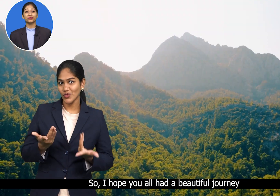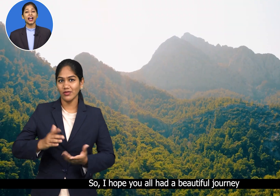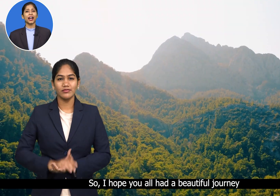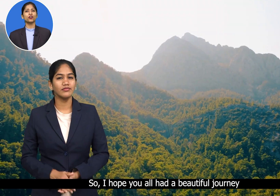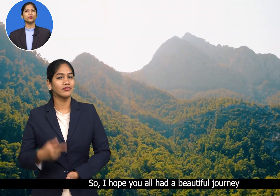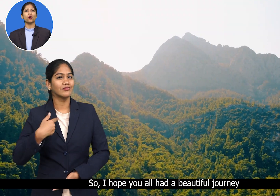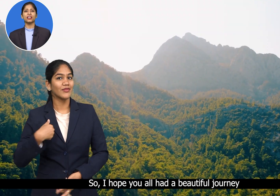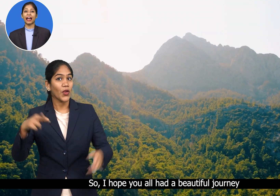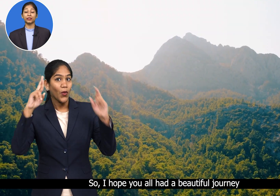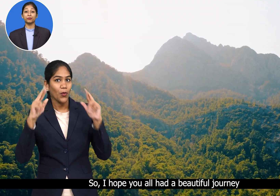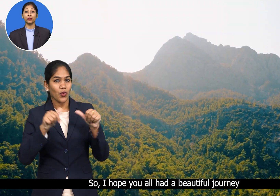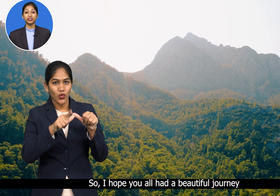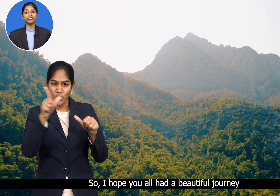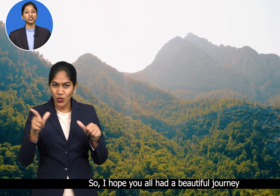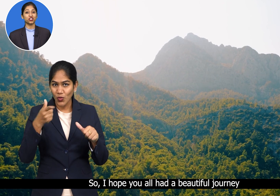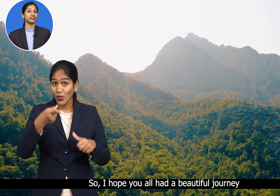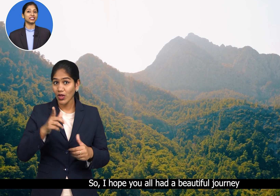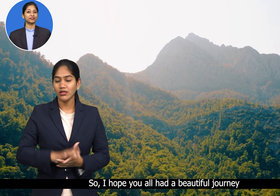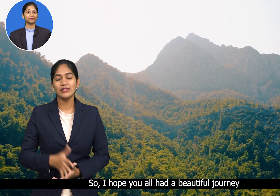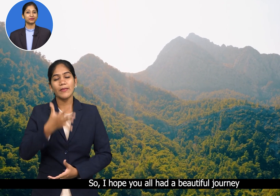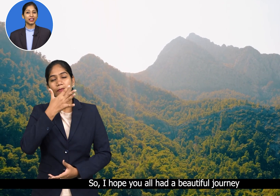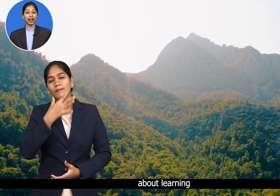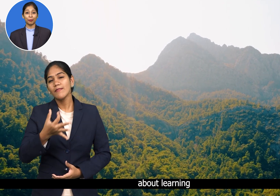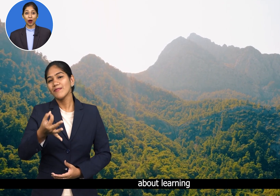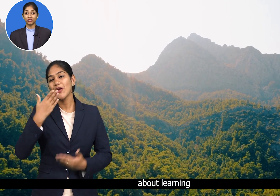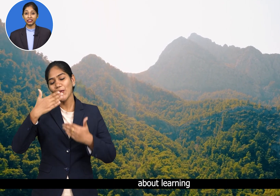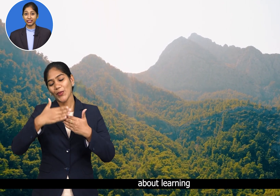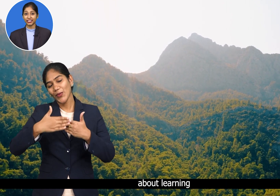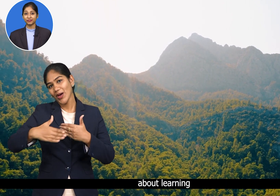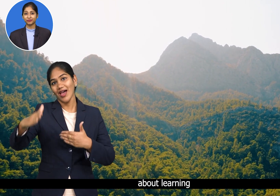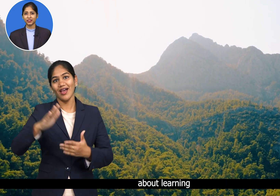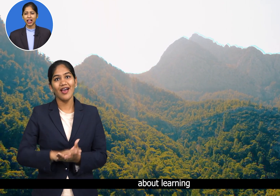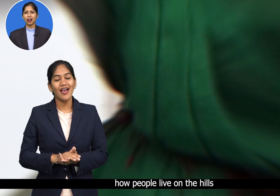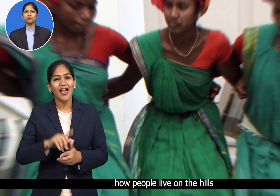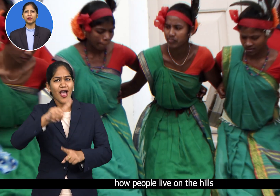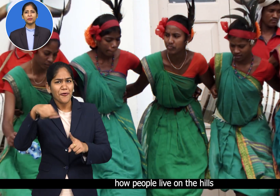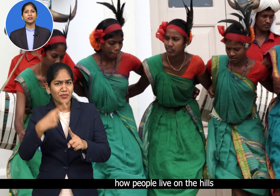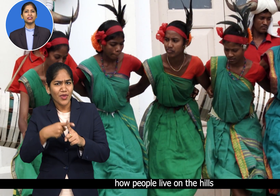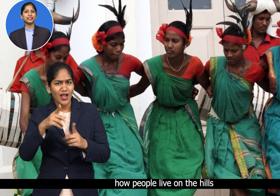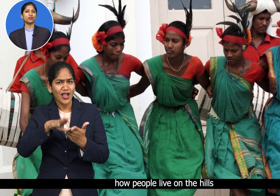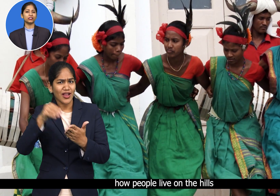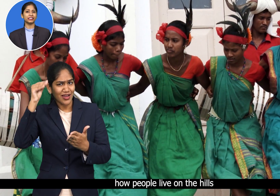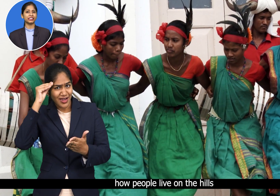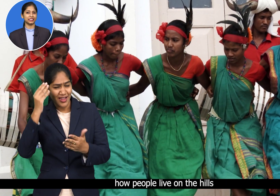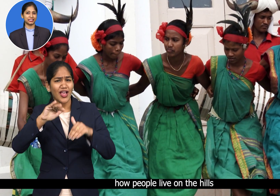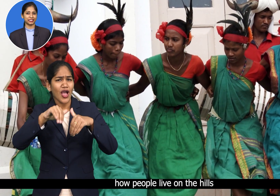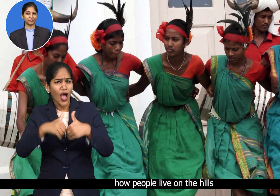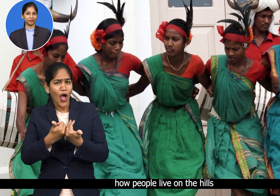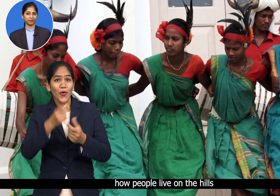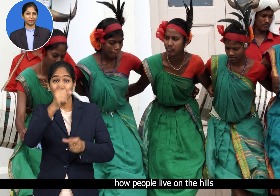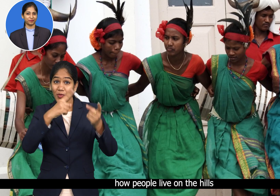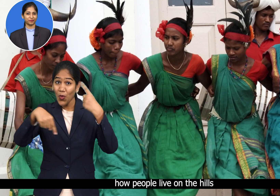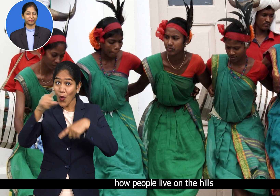So, I hope you all had a beautiful journey about learning how people live on the